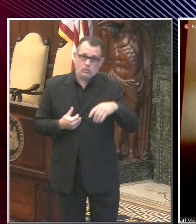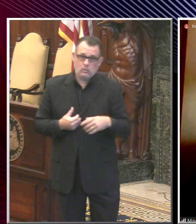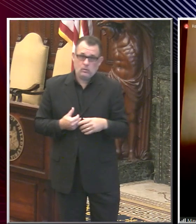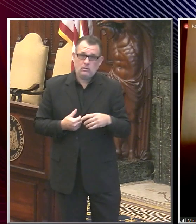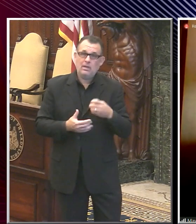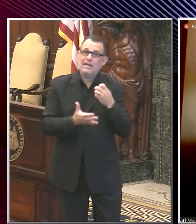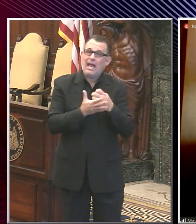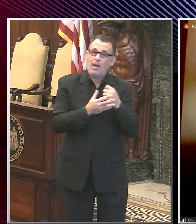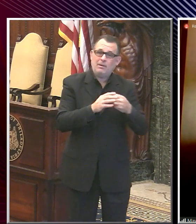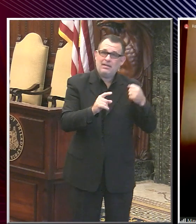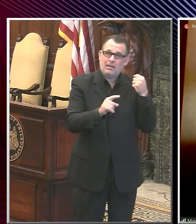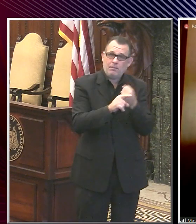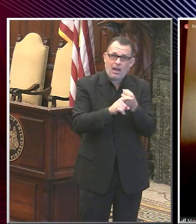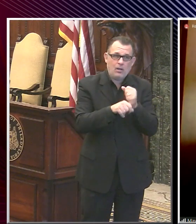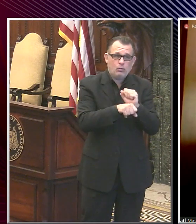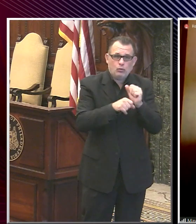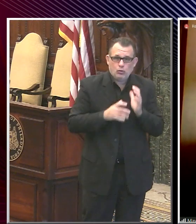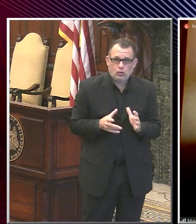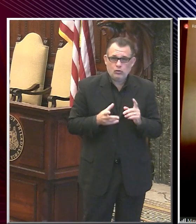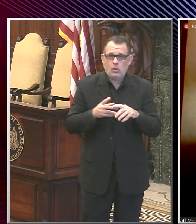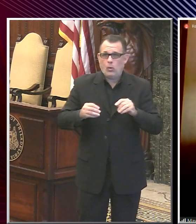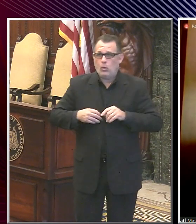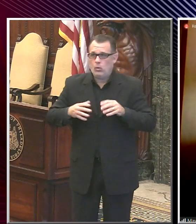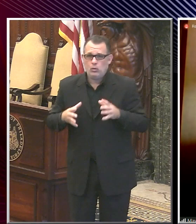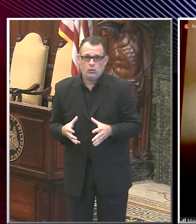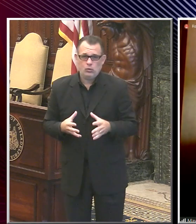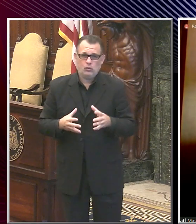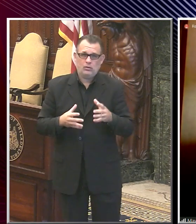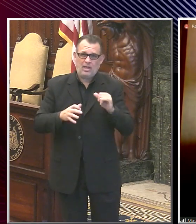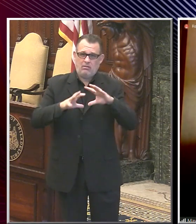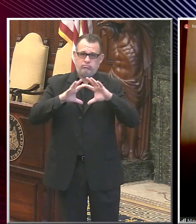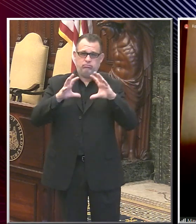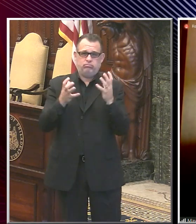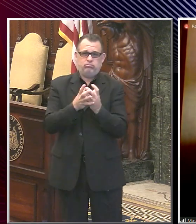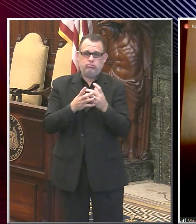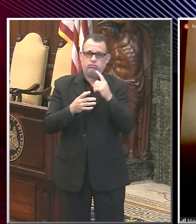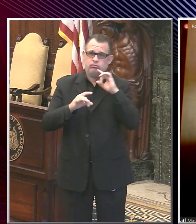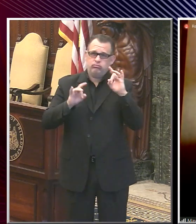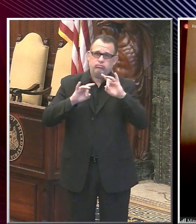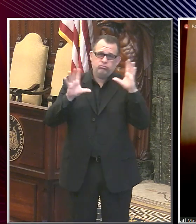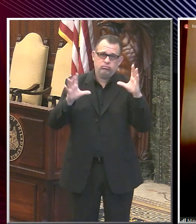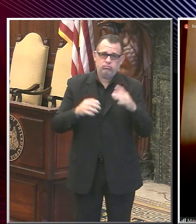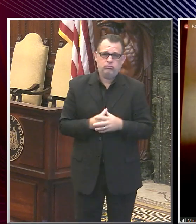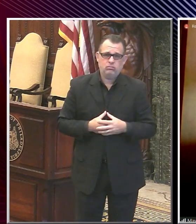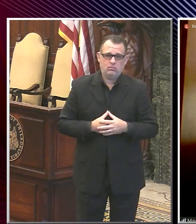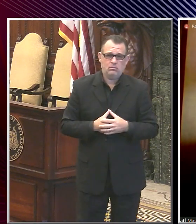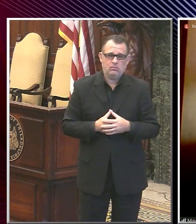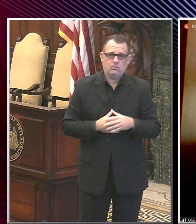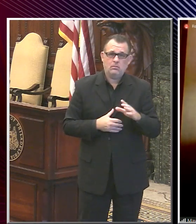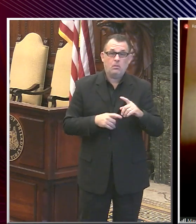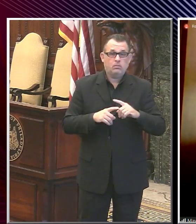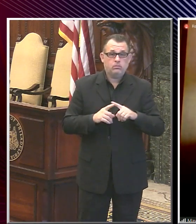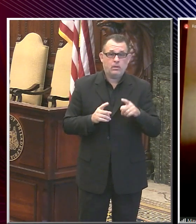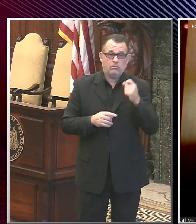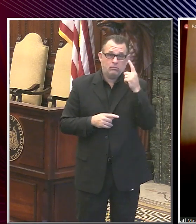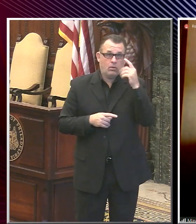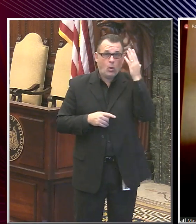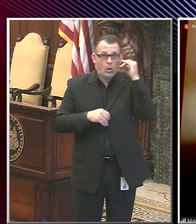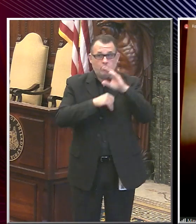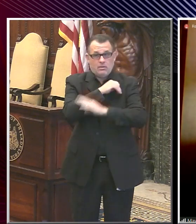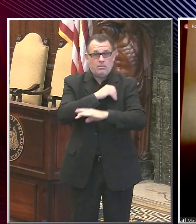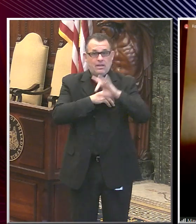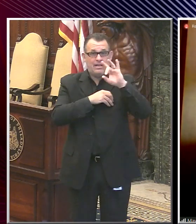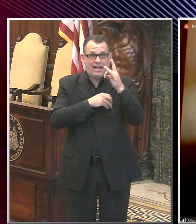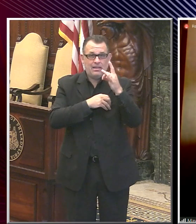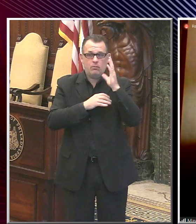workers, on restaurant owners, and on the city as a whole has been tremendous. So I hope this change on September 8th marks a turning point in